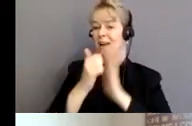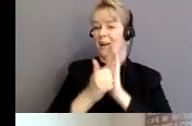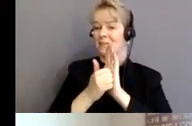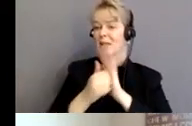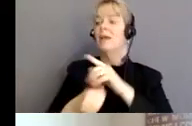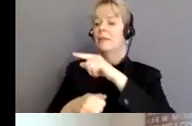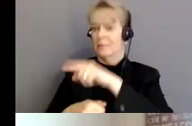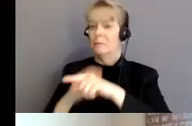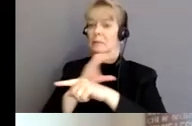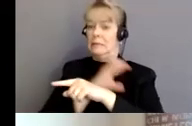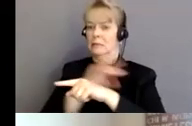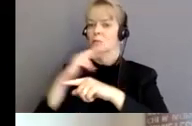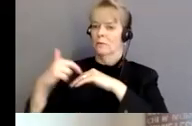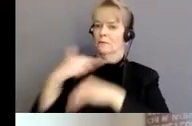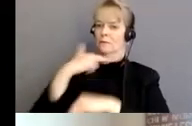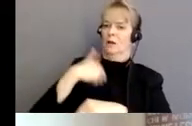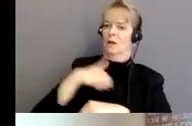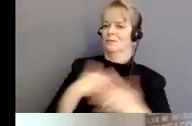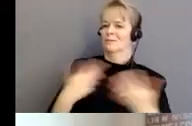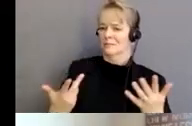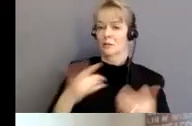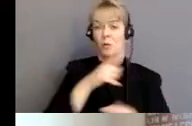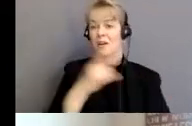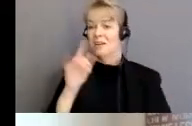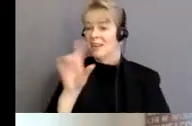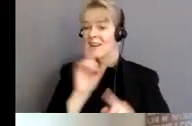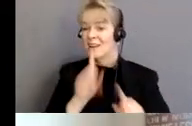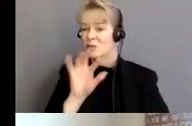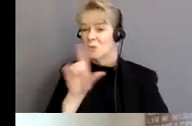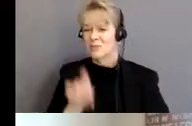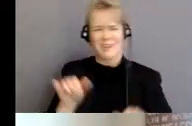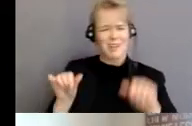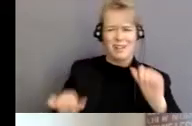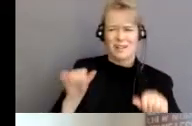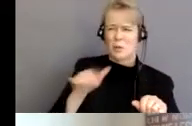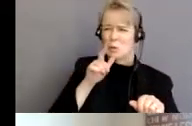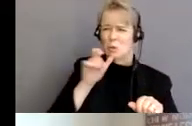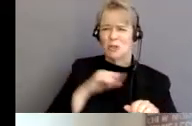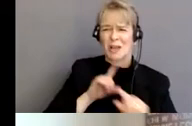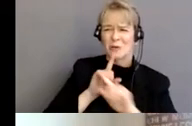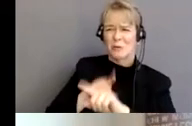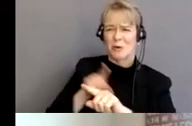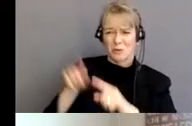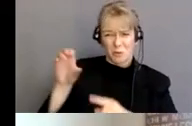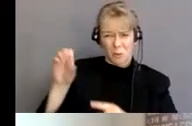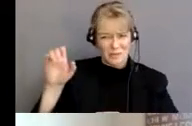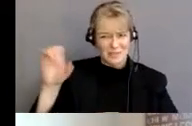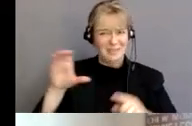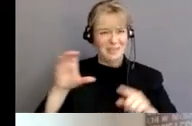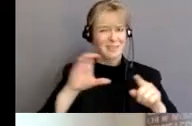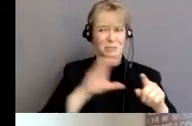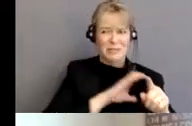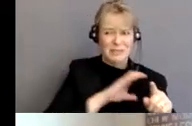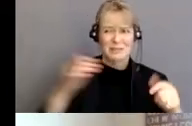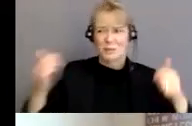So, to answer your question, who to report to, you can always call the OSC, and if it's a matter that is not within